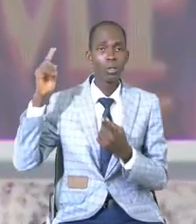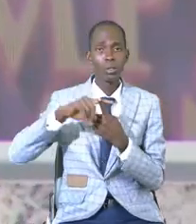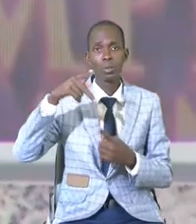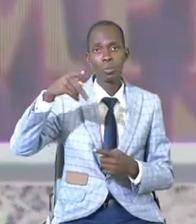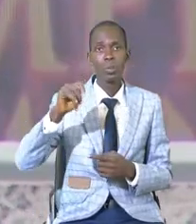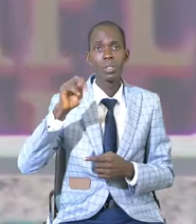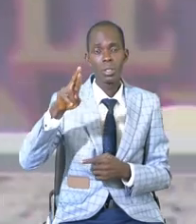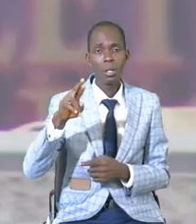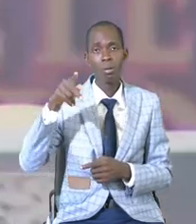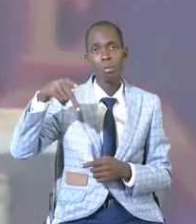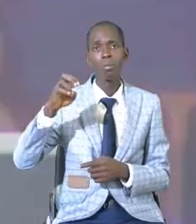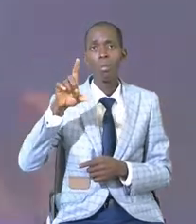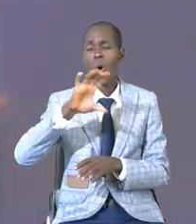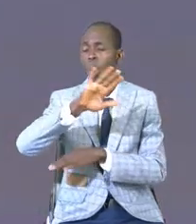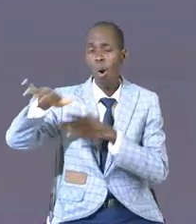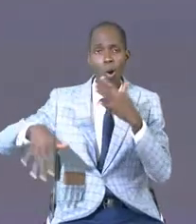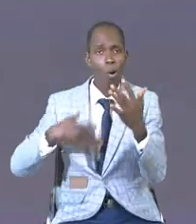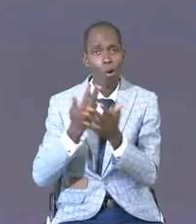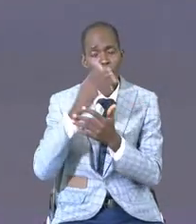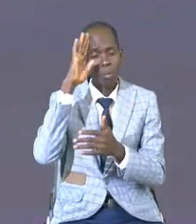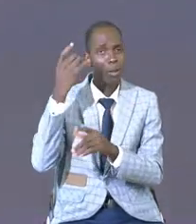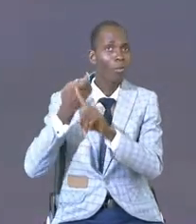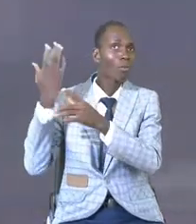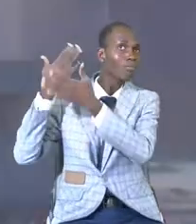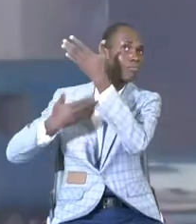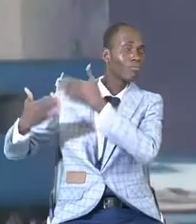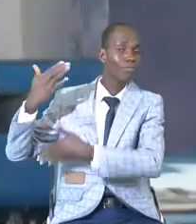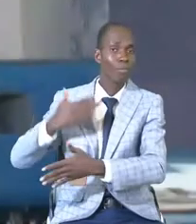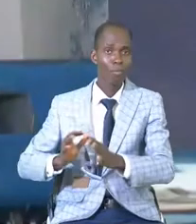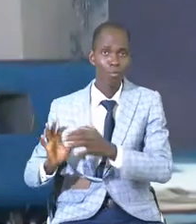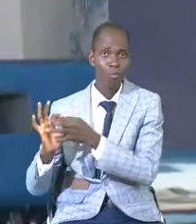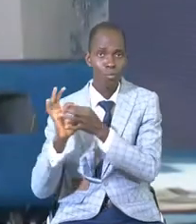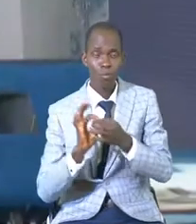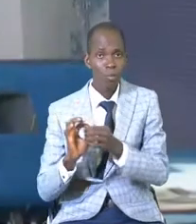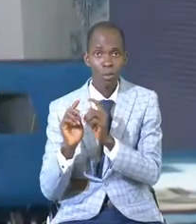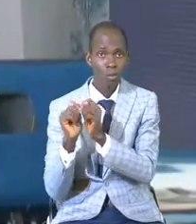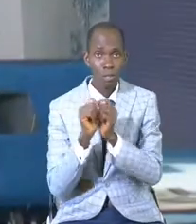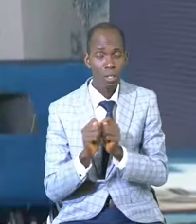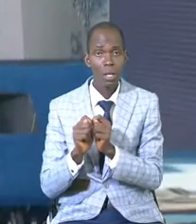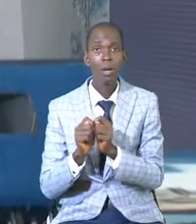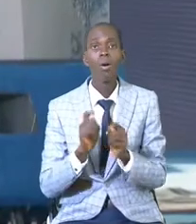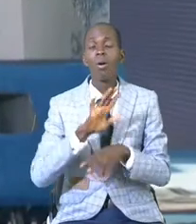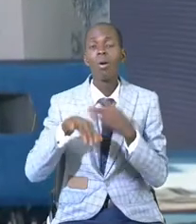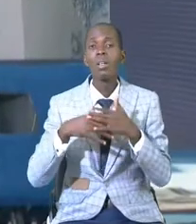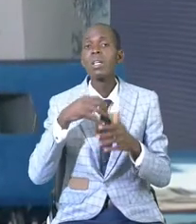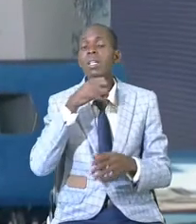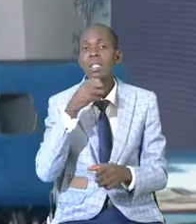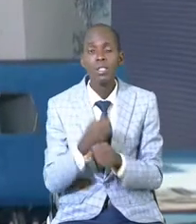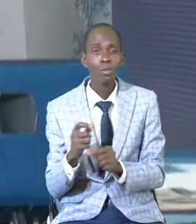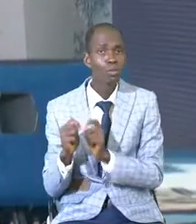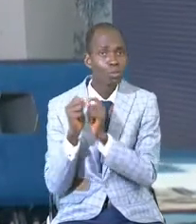put all of them together. At all their ages together, all men that ever